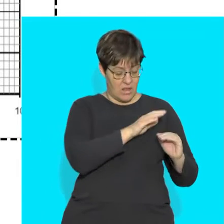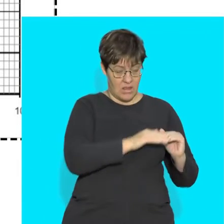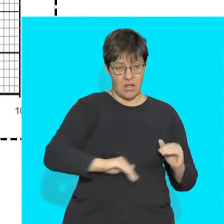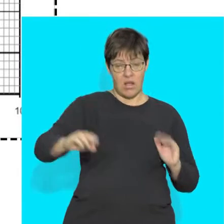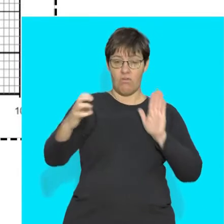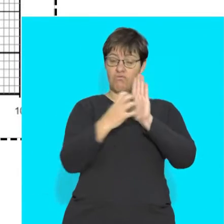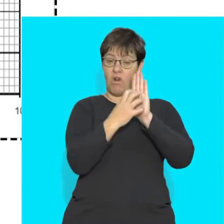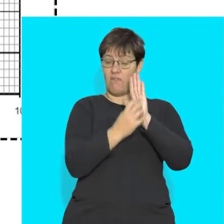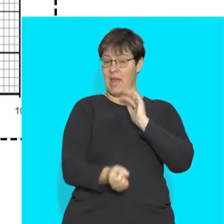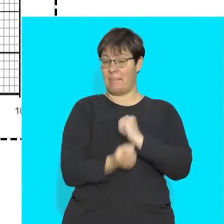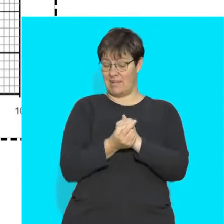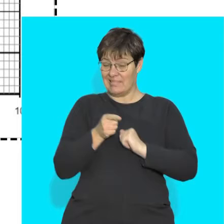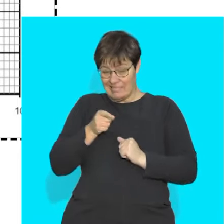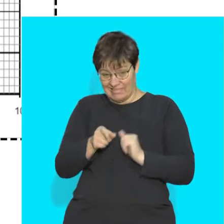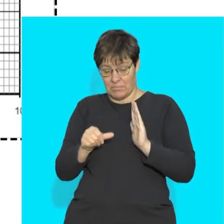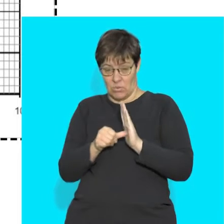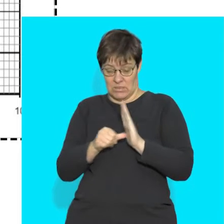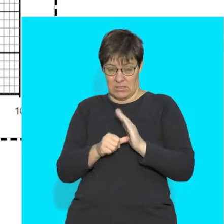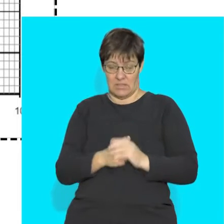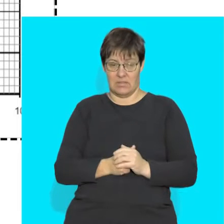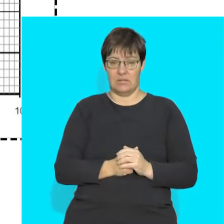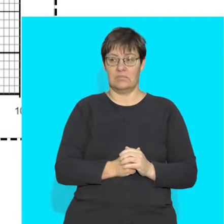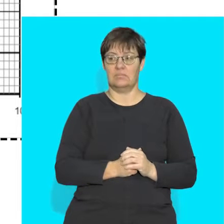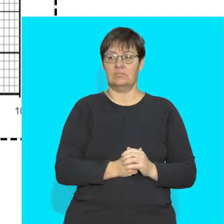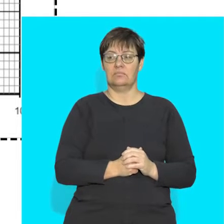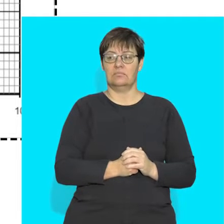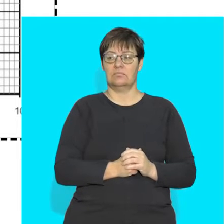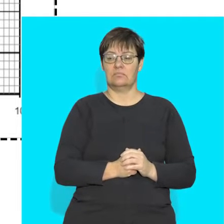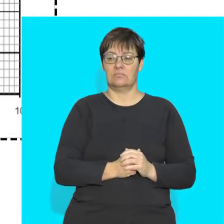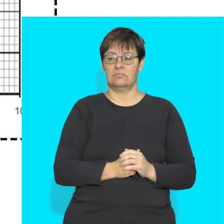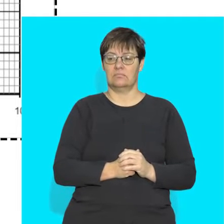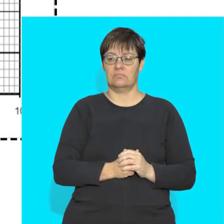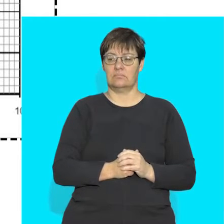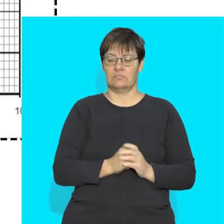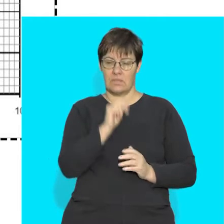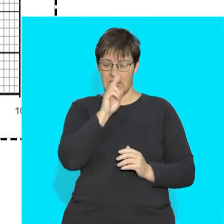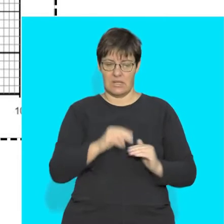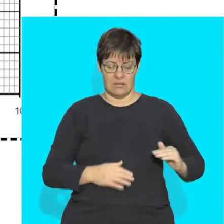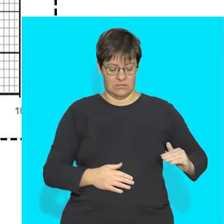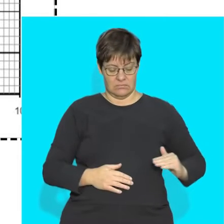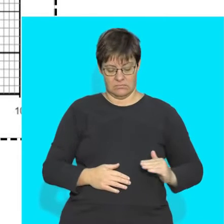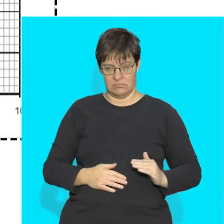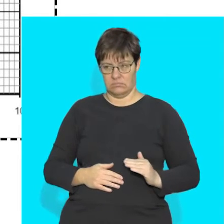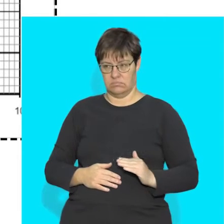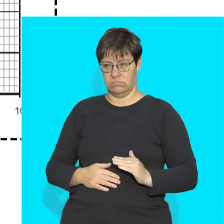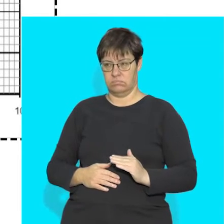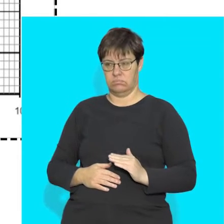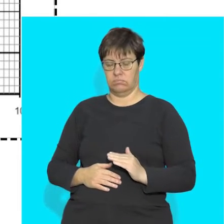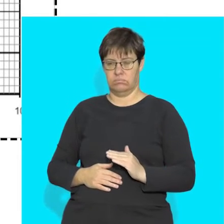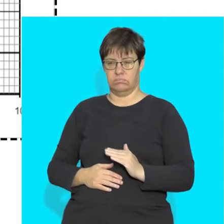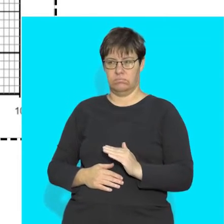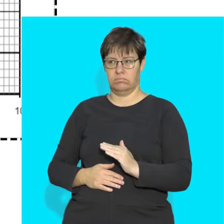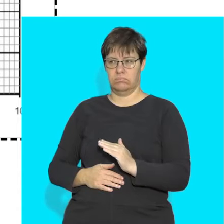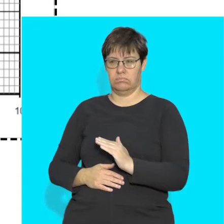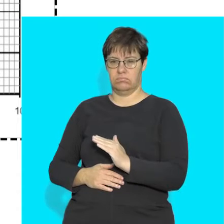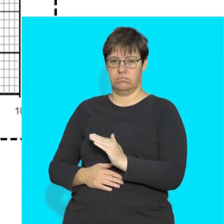this graph, because that's the important part, okay? So let's see him go. There we go, he gets